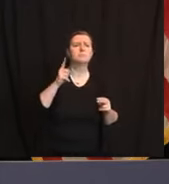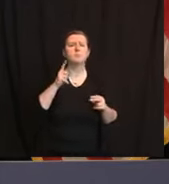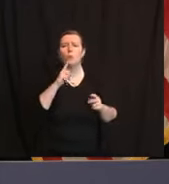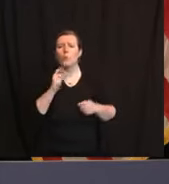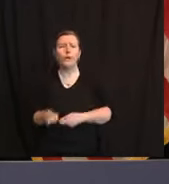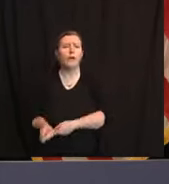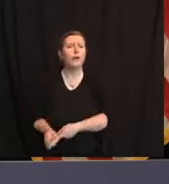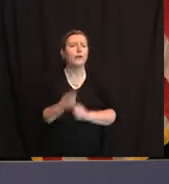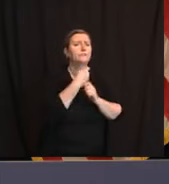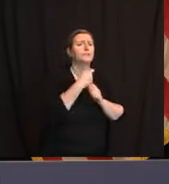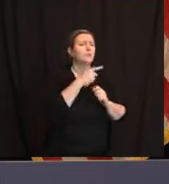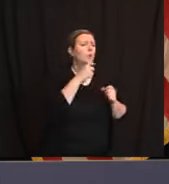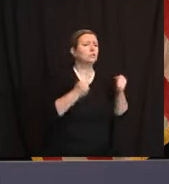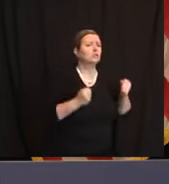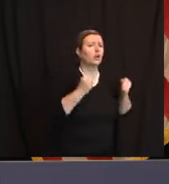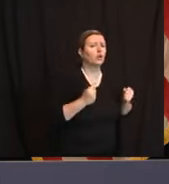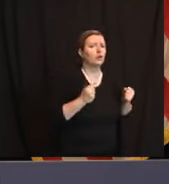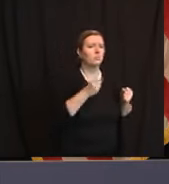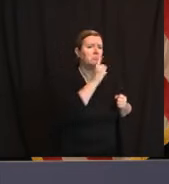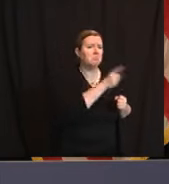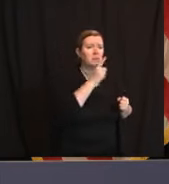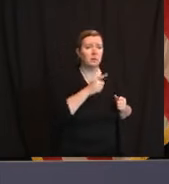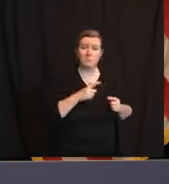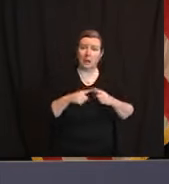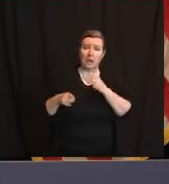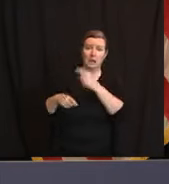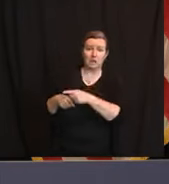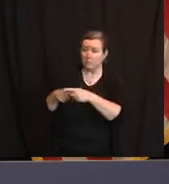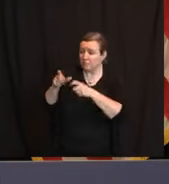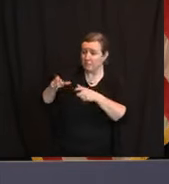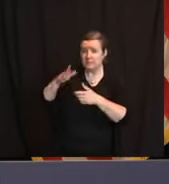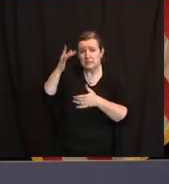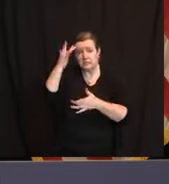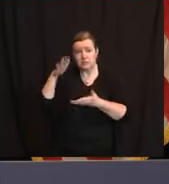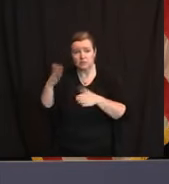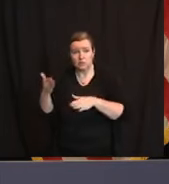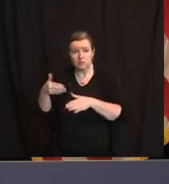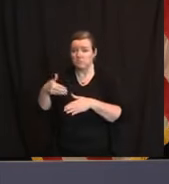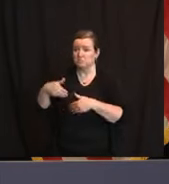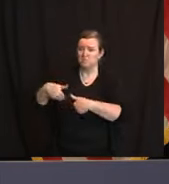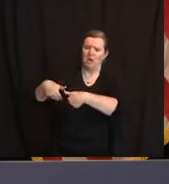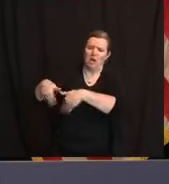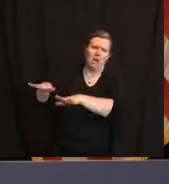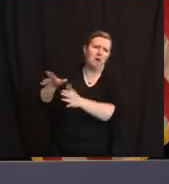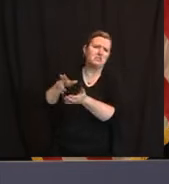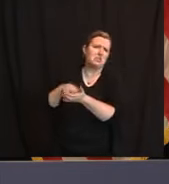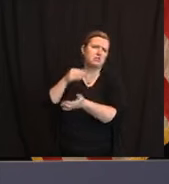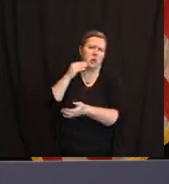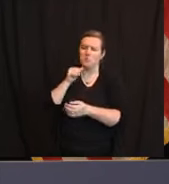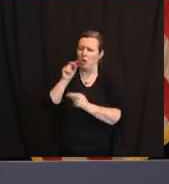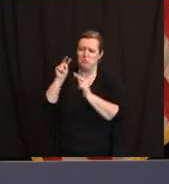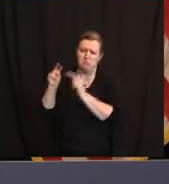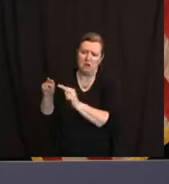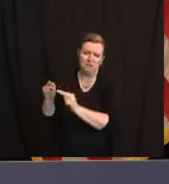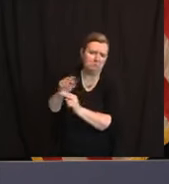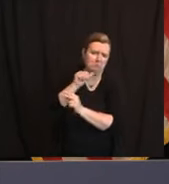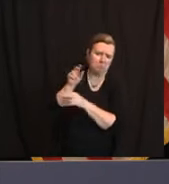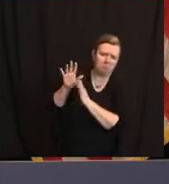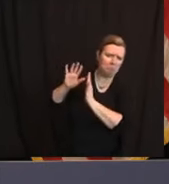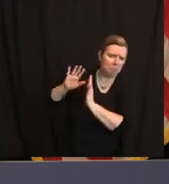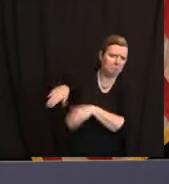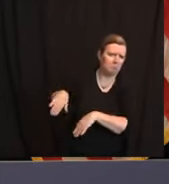COVID-19 positive patients into nursing homes. And I gather there still isn't full screening of the staffs in the nursing homes.